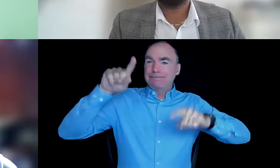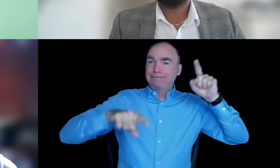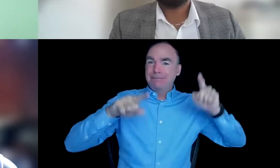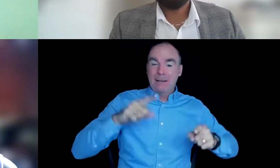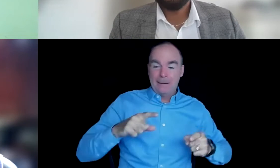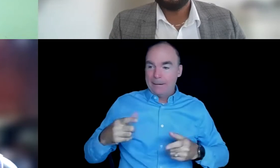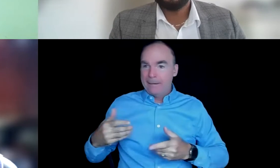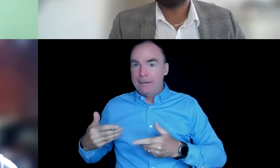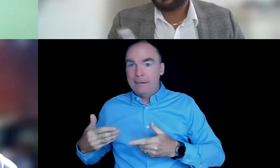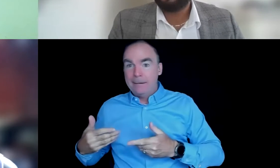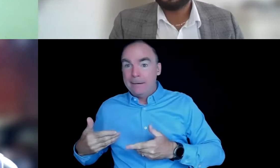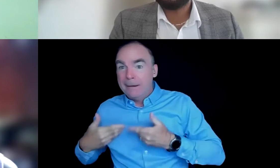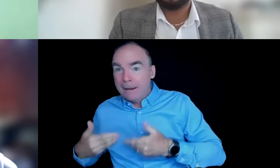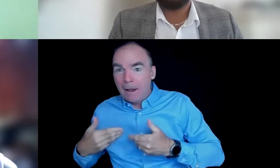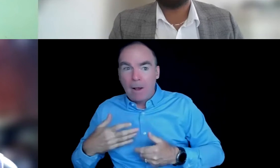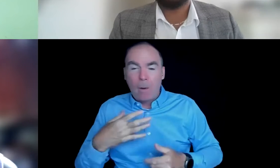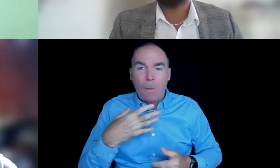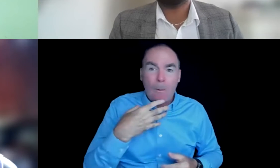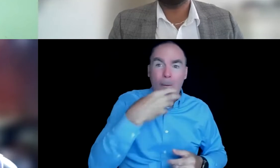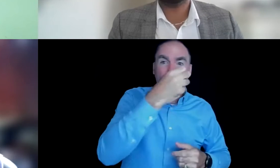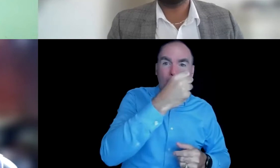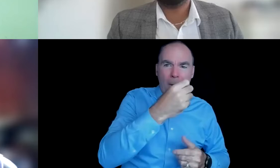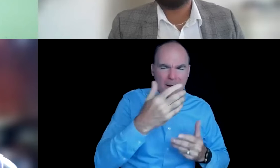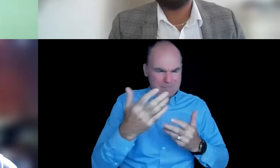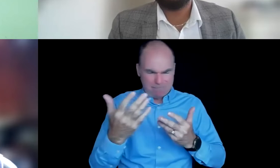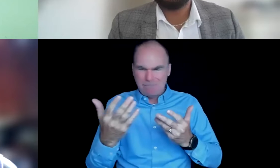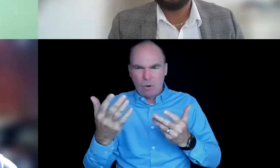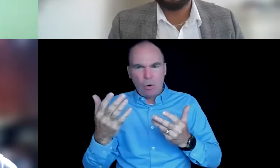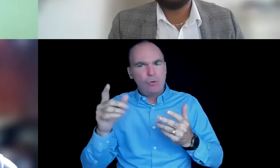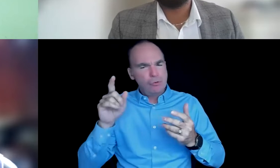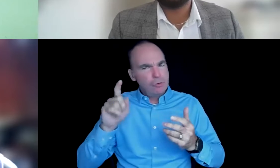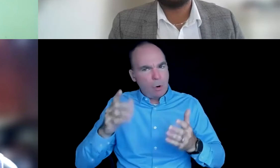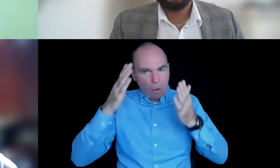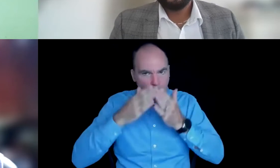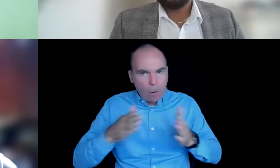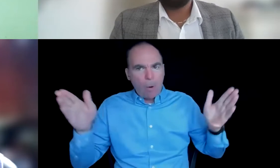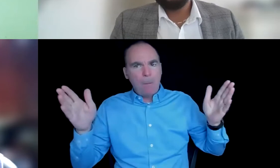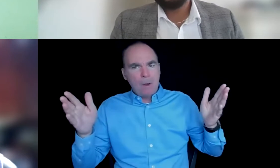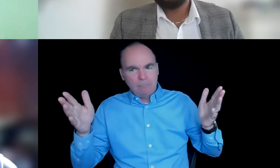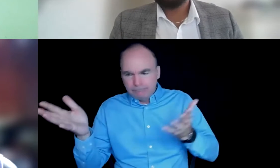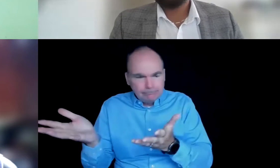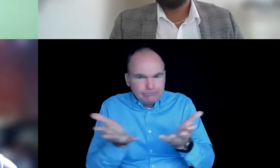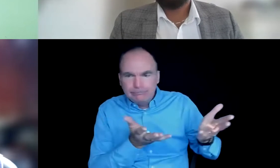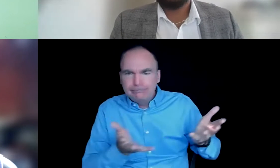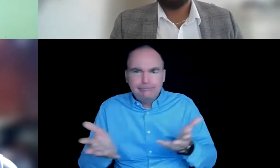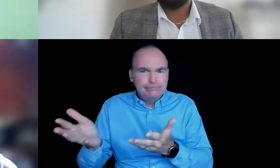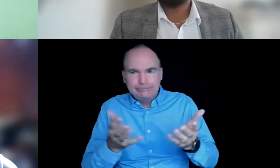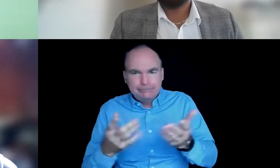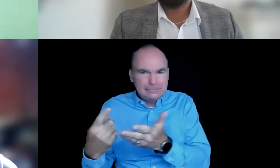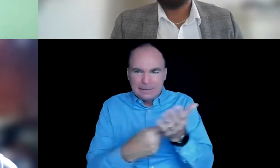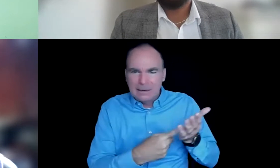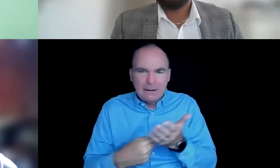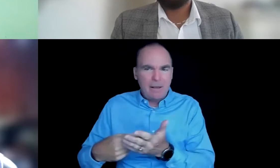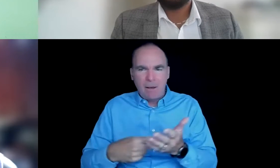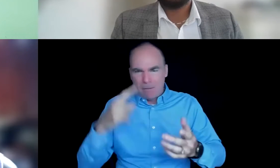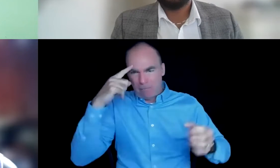listening to our issues and our challenges. And even being part of the USAID ESC mission, one of the first things we recently